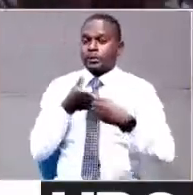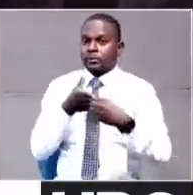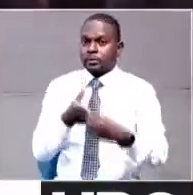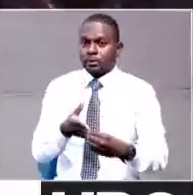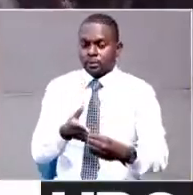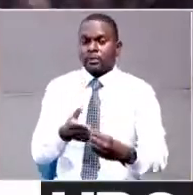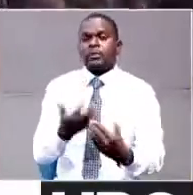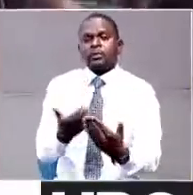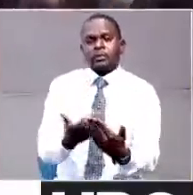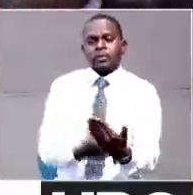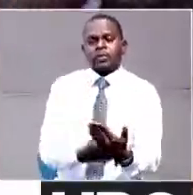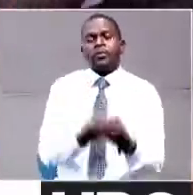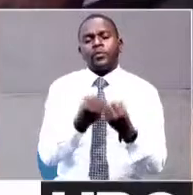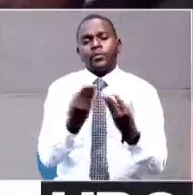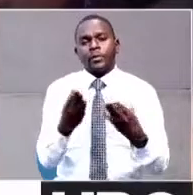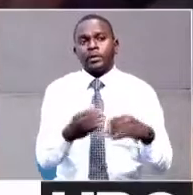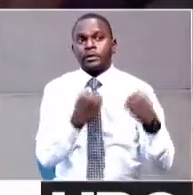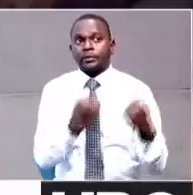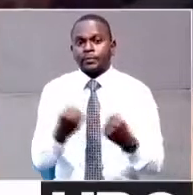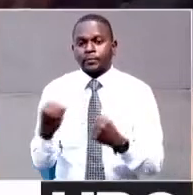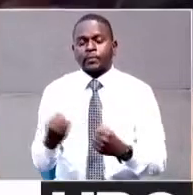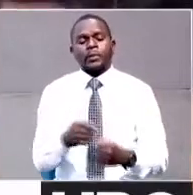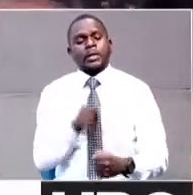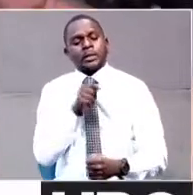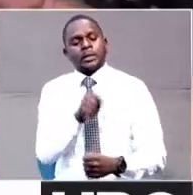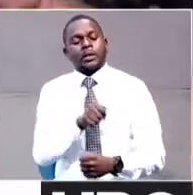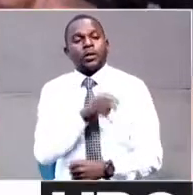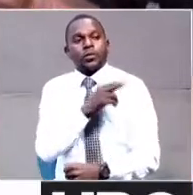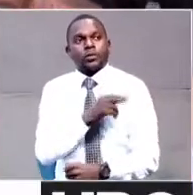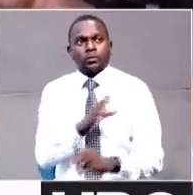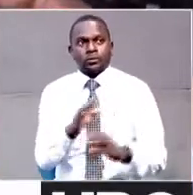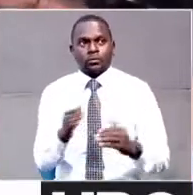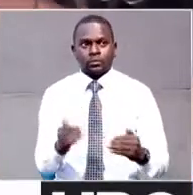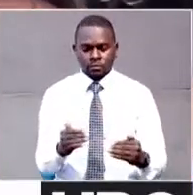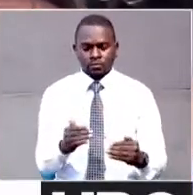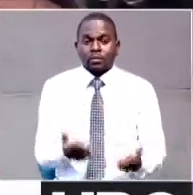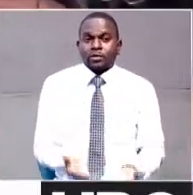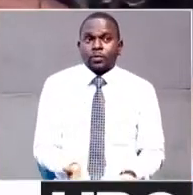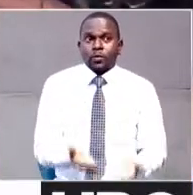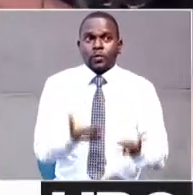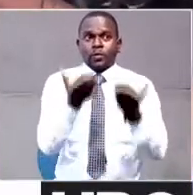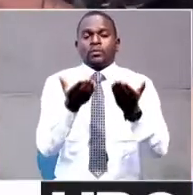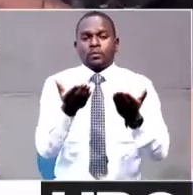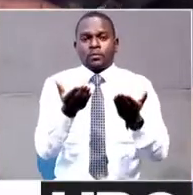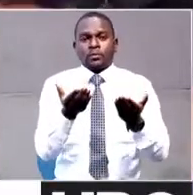to her a number of challenges. This hospital is due for upgrade,